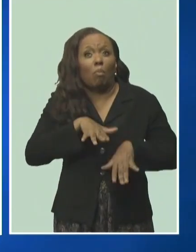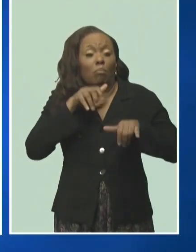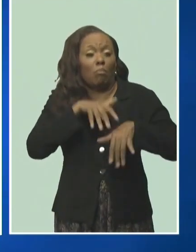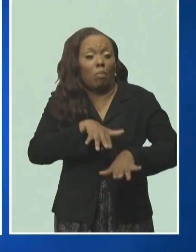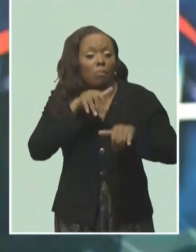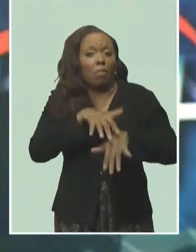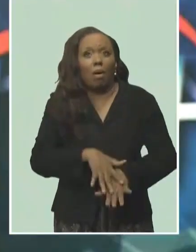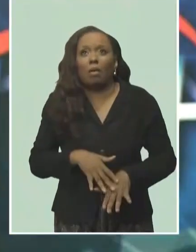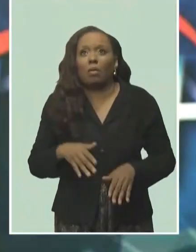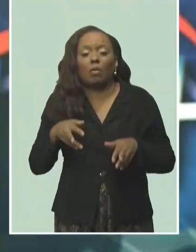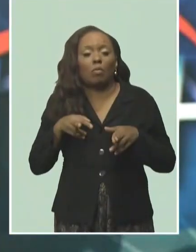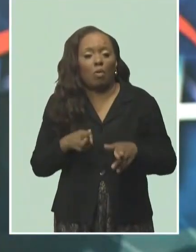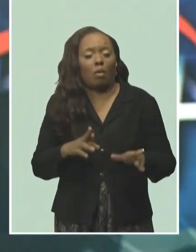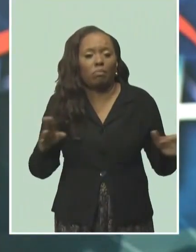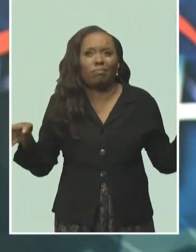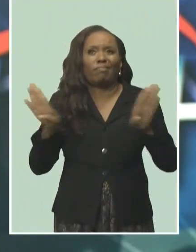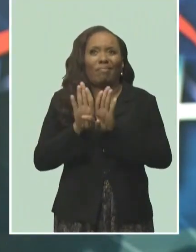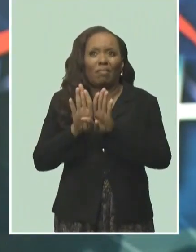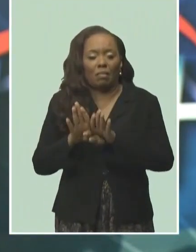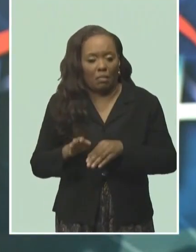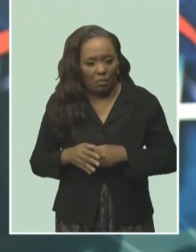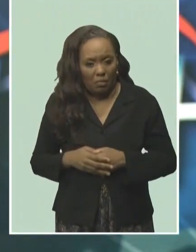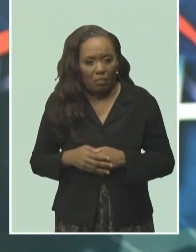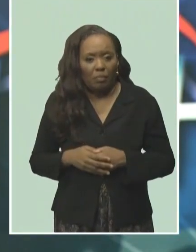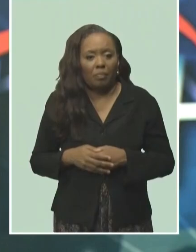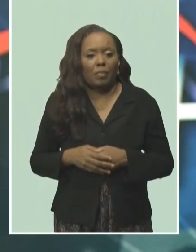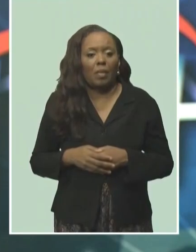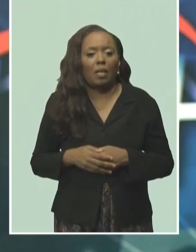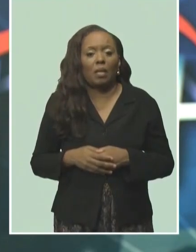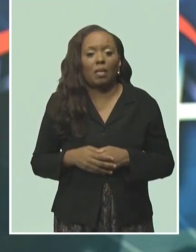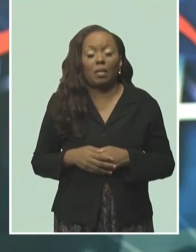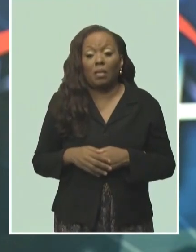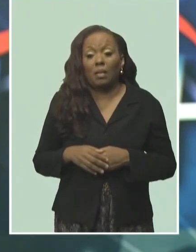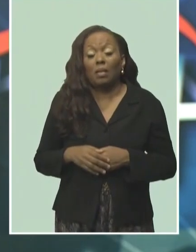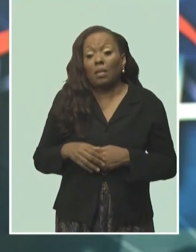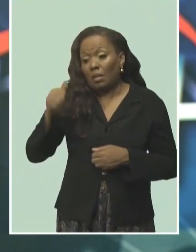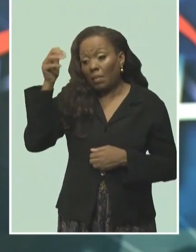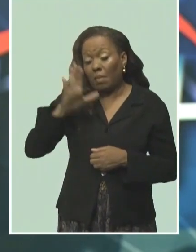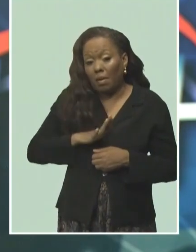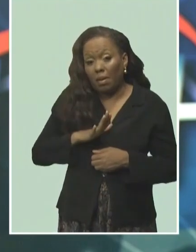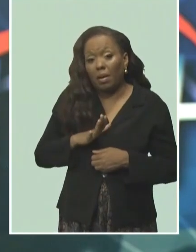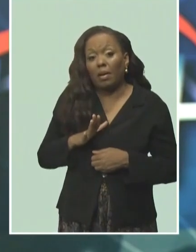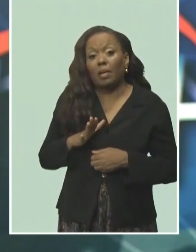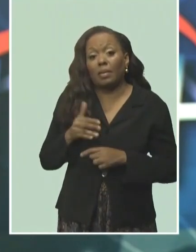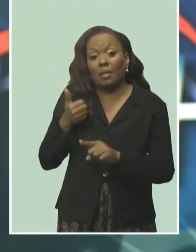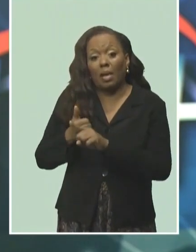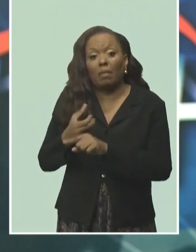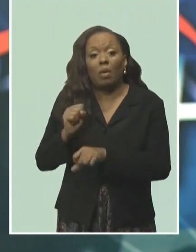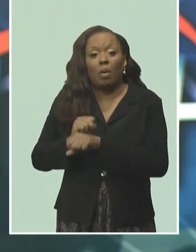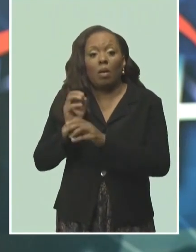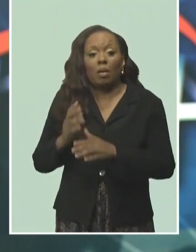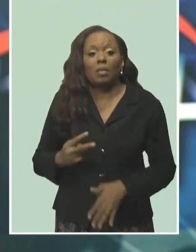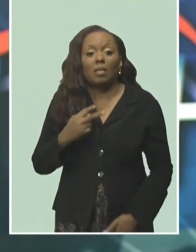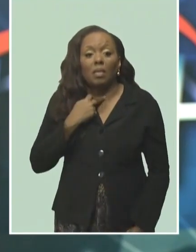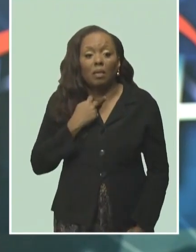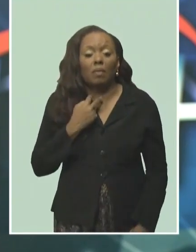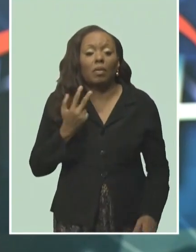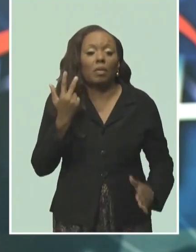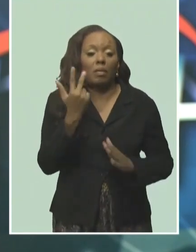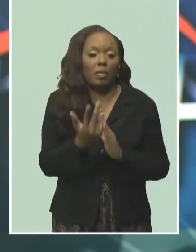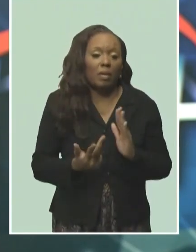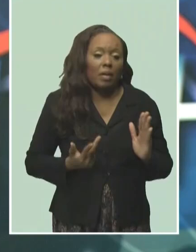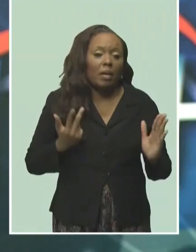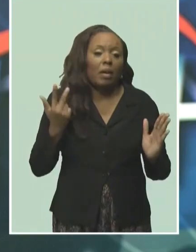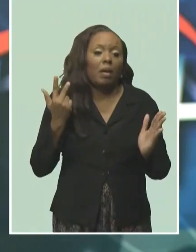down. Mr. Griffith said as a result, he and his workers were stuck on the highway for 3